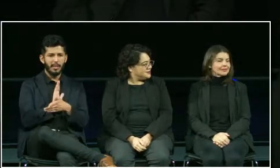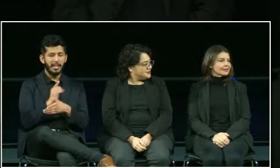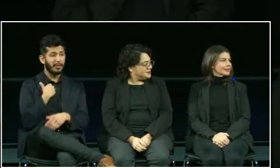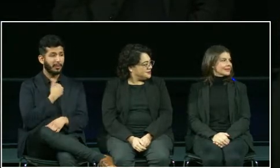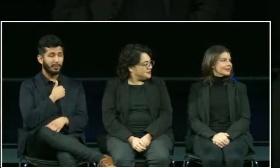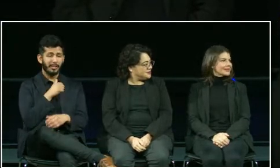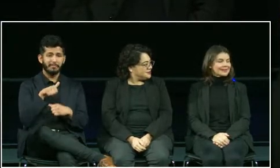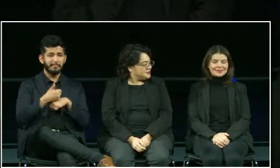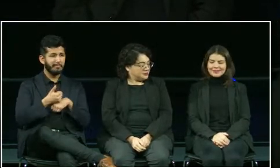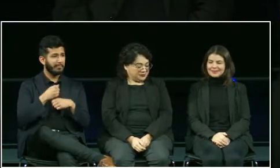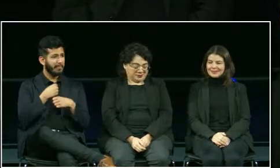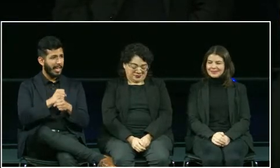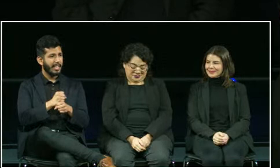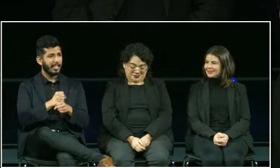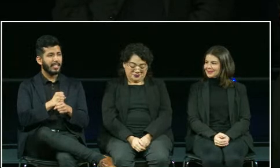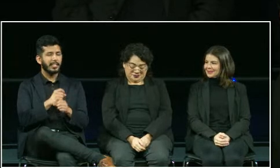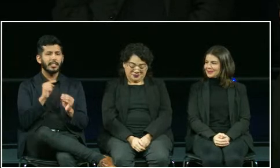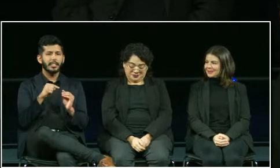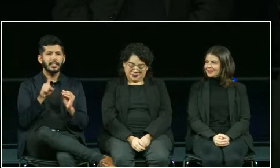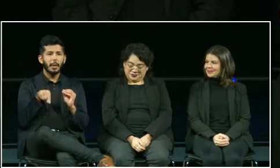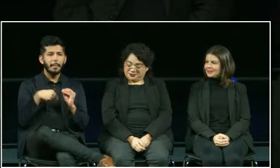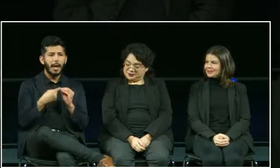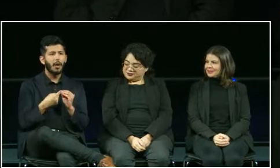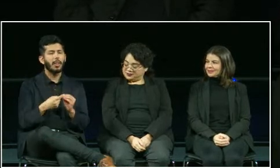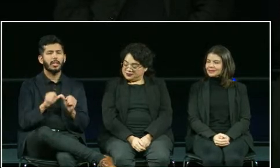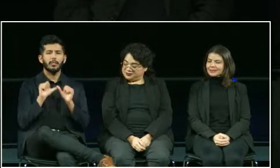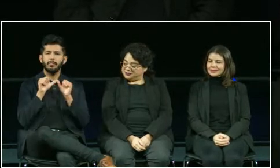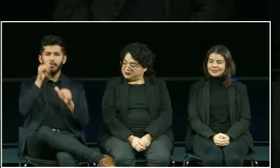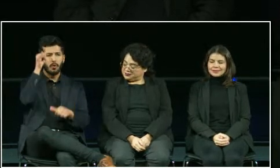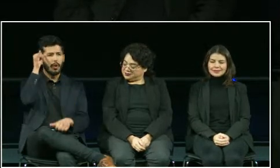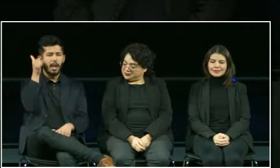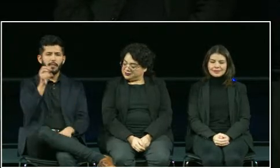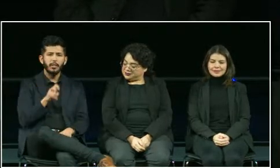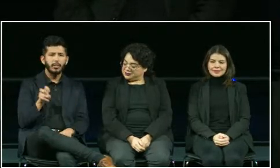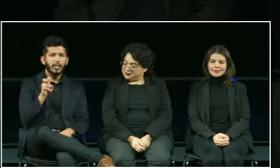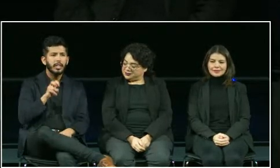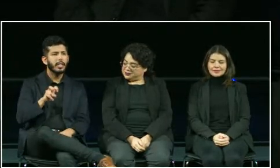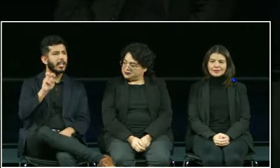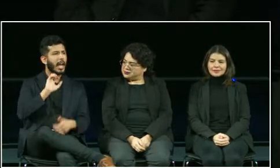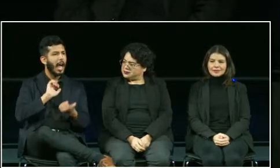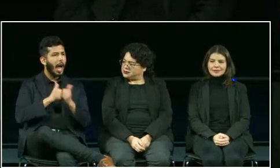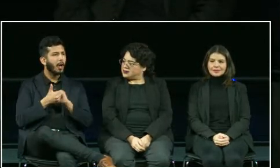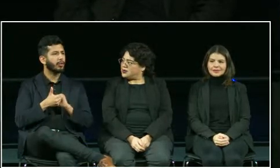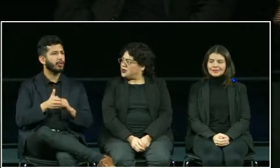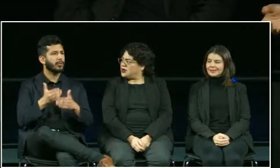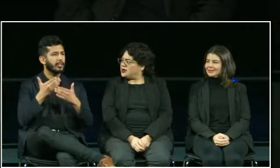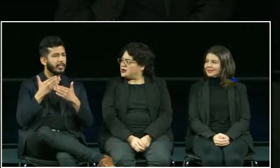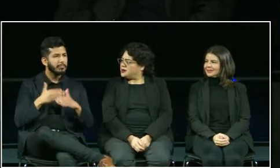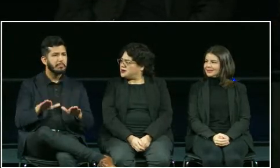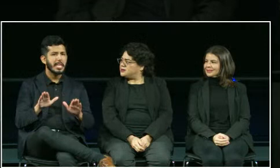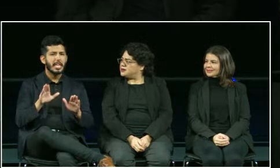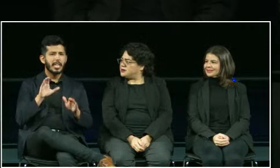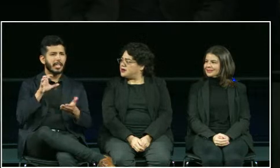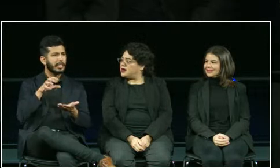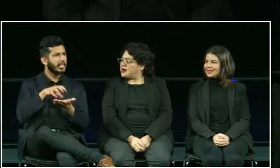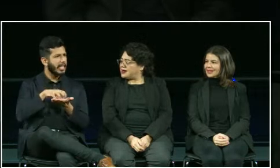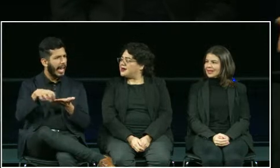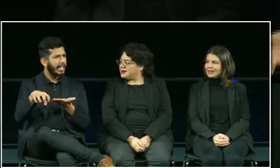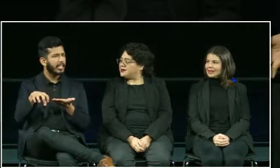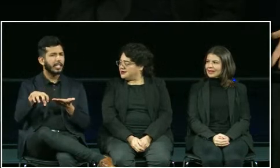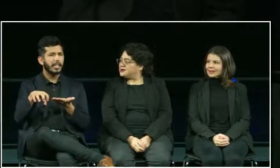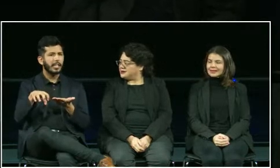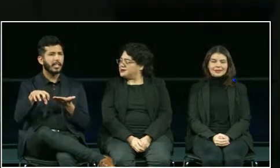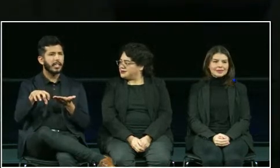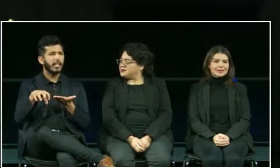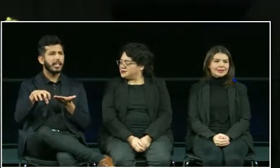it's about the eternal question, how to split a cake. Who deserves